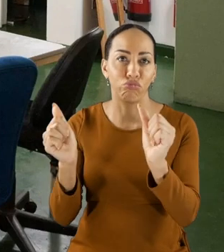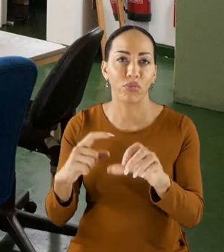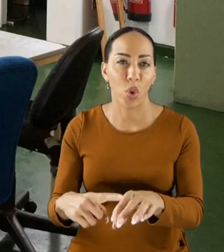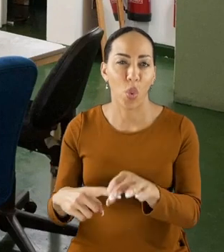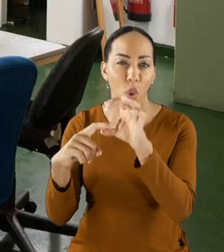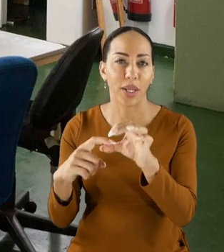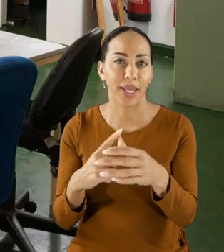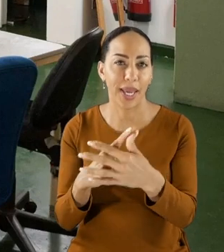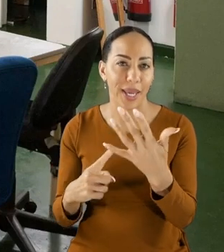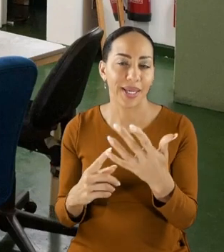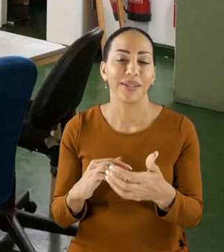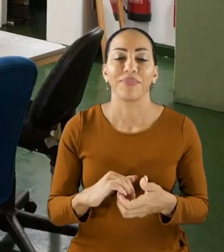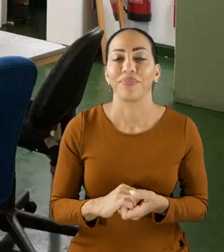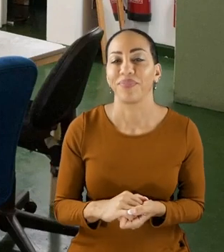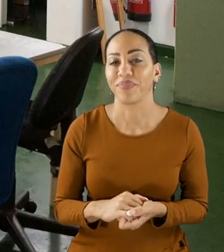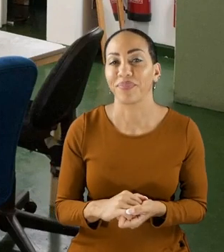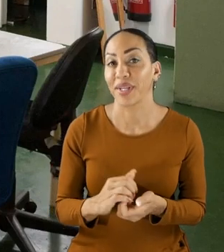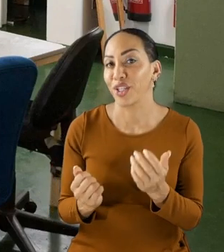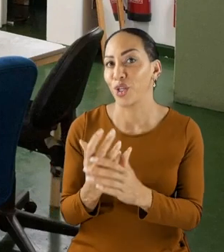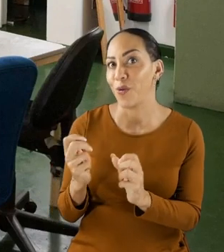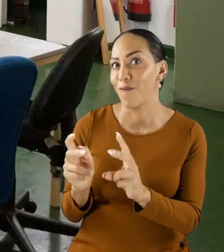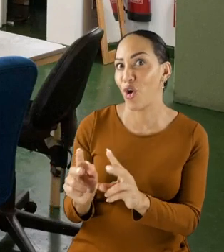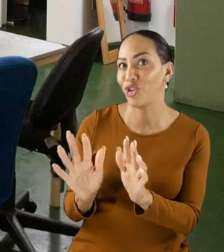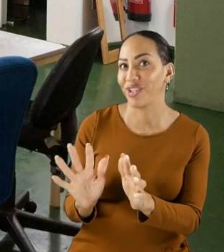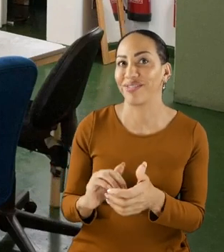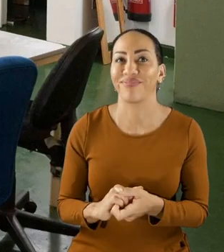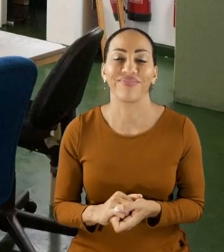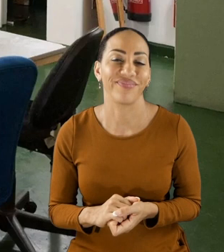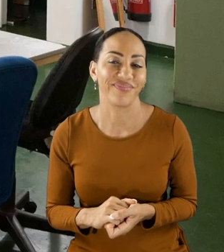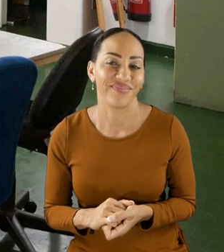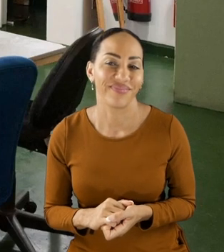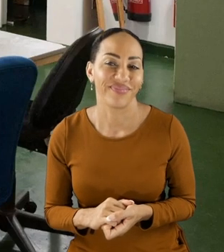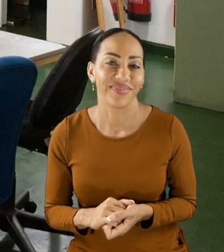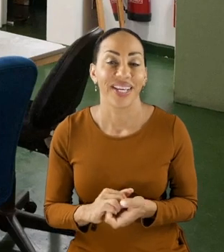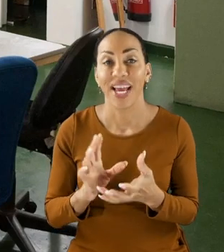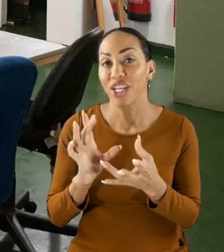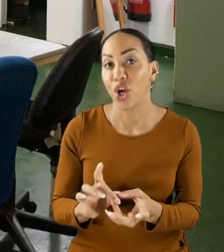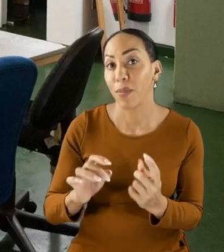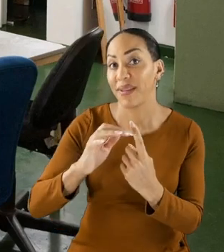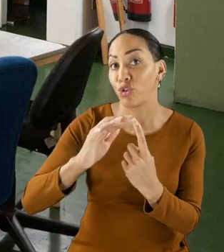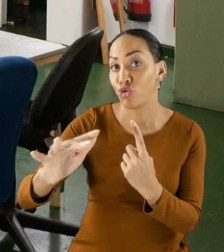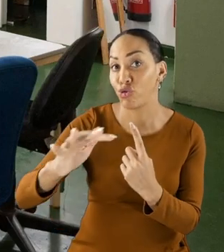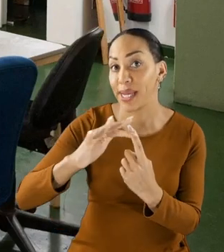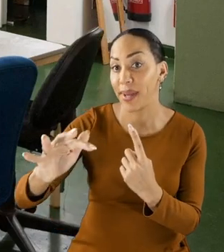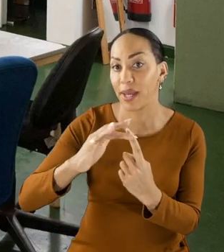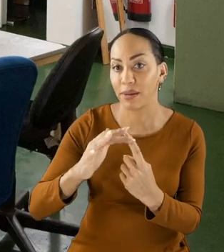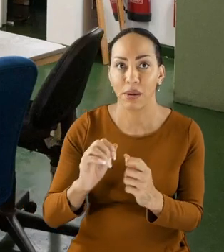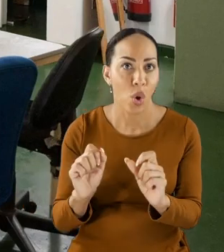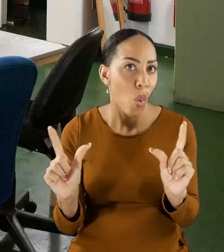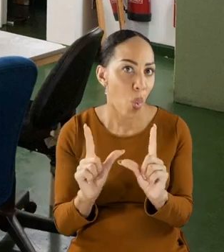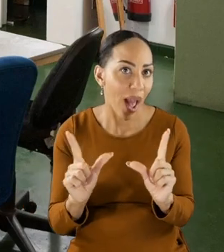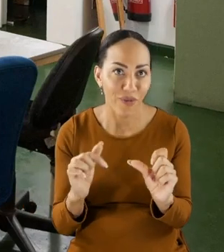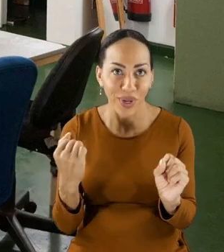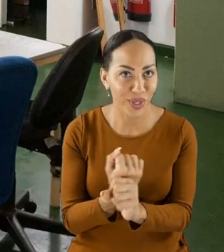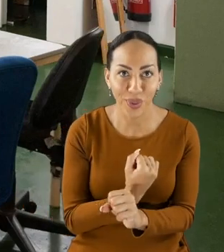very easily to move those things, and you'll probably get very good quality and that sort of thing. So that's the new version. So in terms